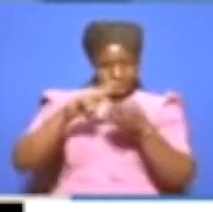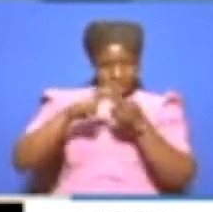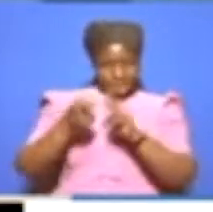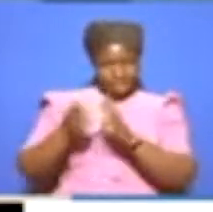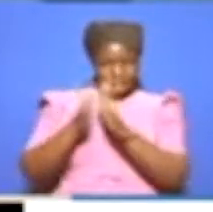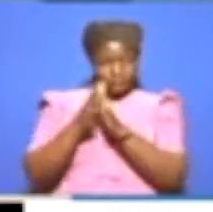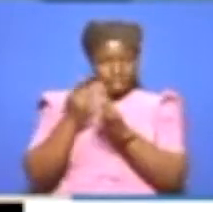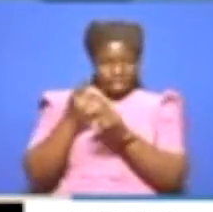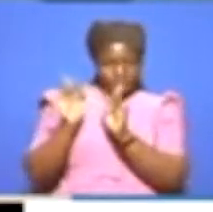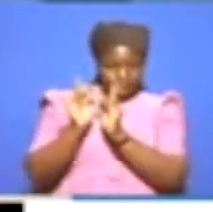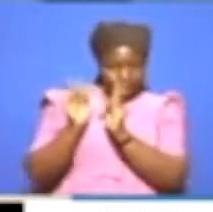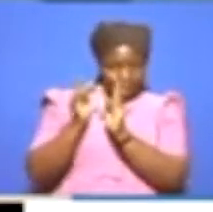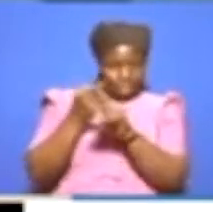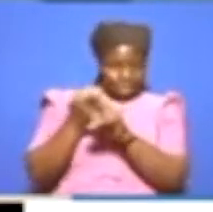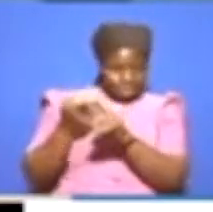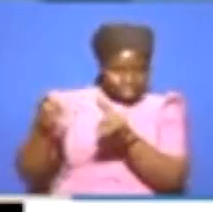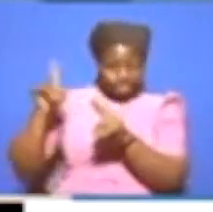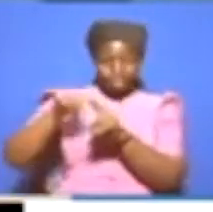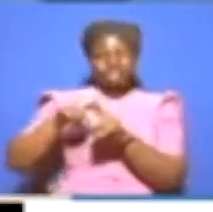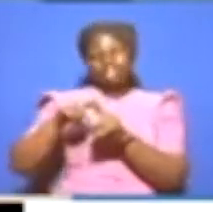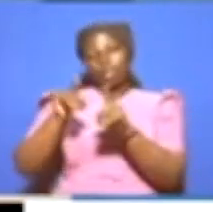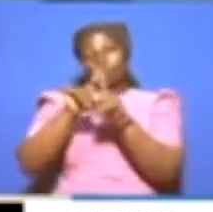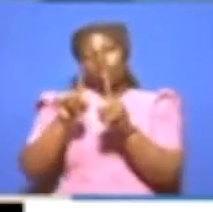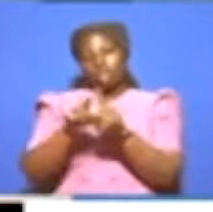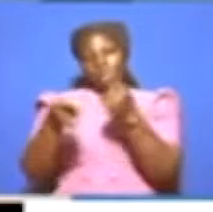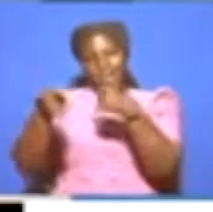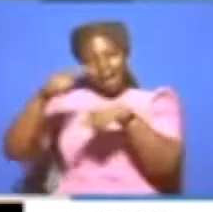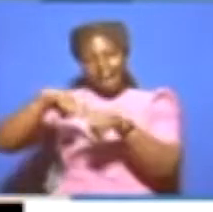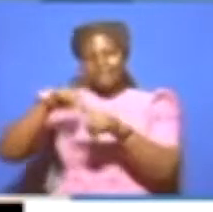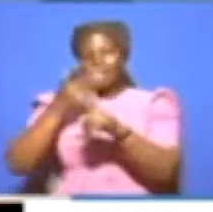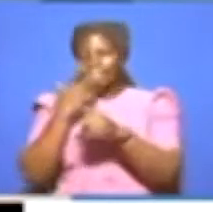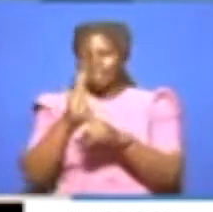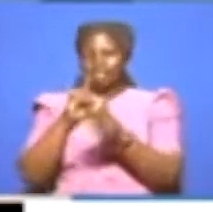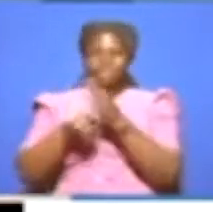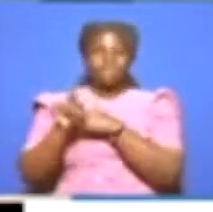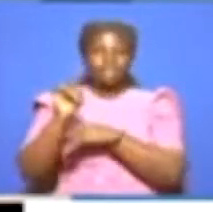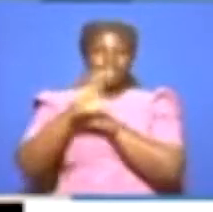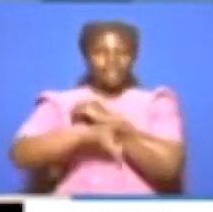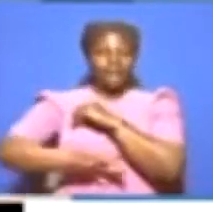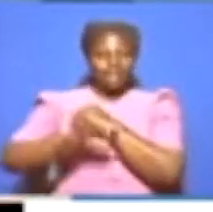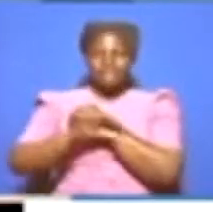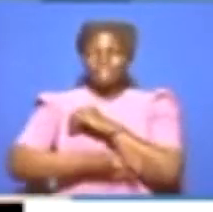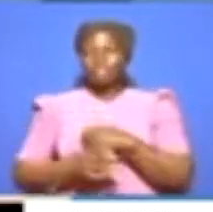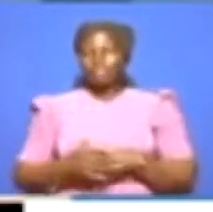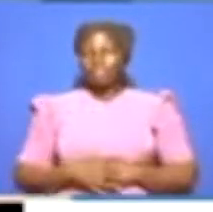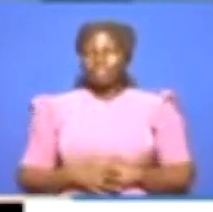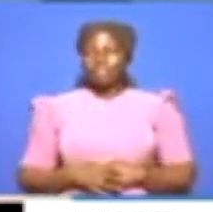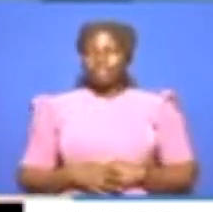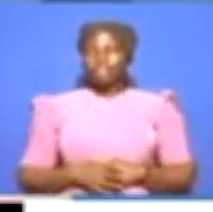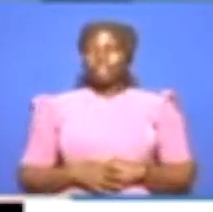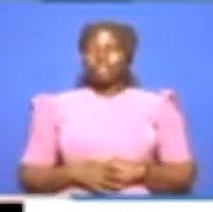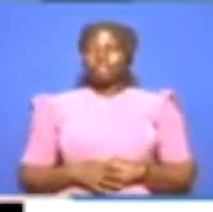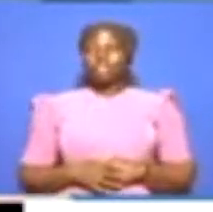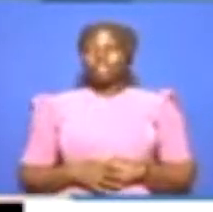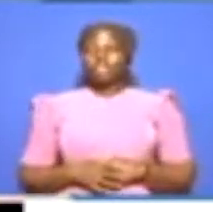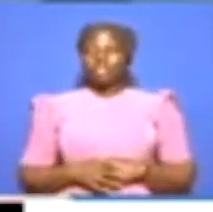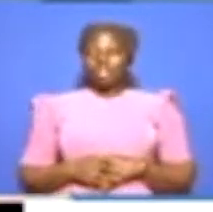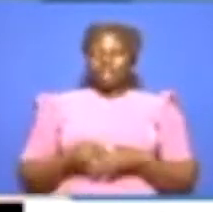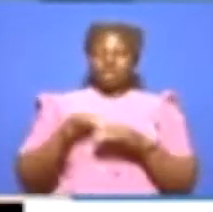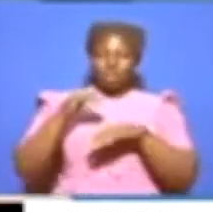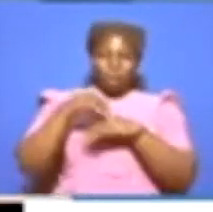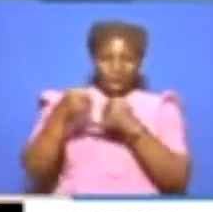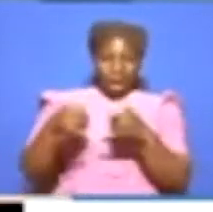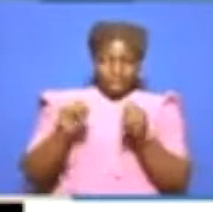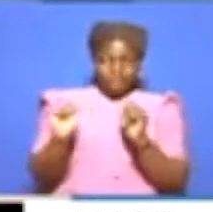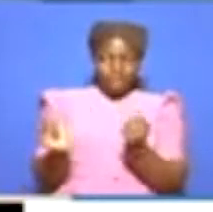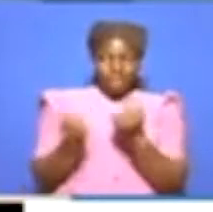say that with Ernest, the center staging of the issue of online safety, especially for the youth, and specifically for the youth, gained